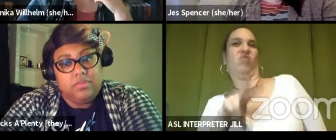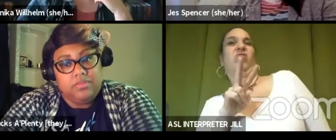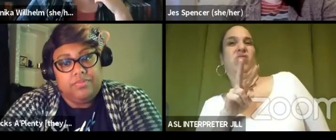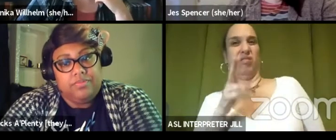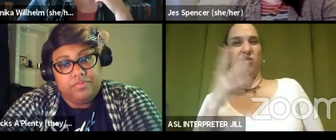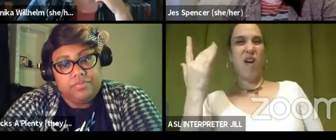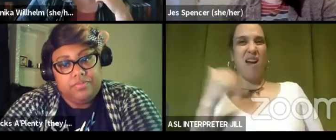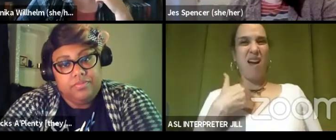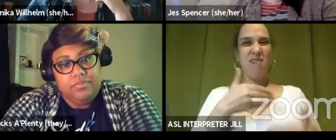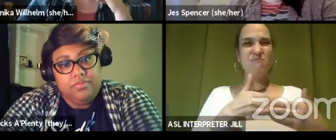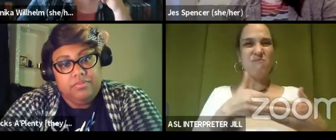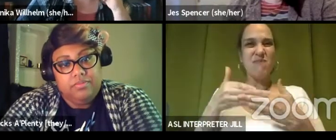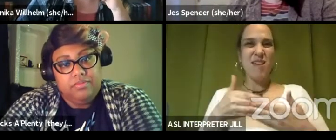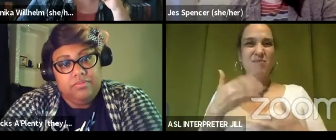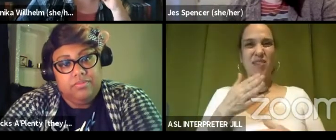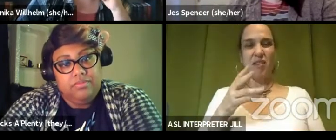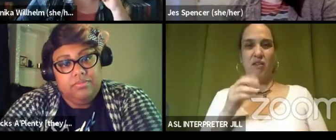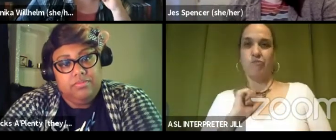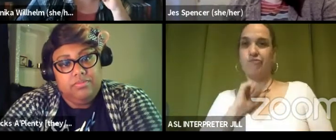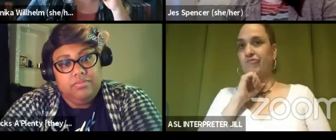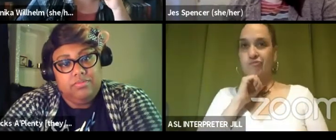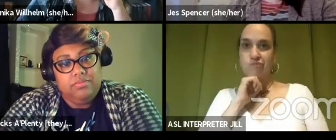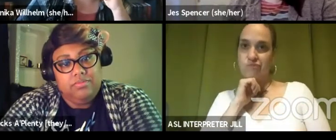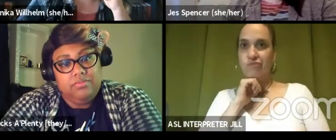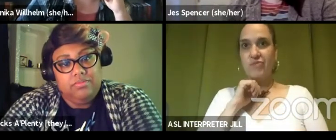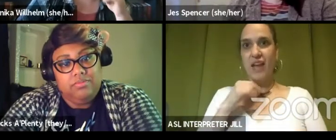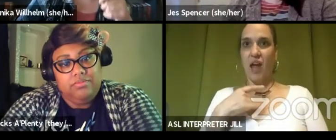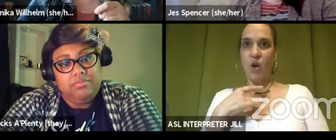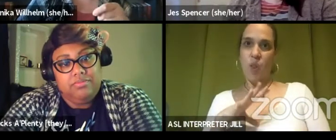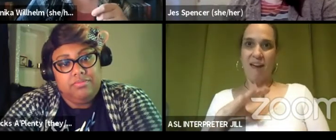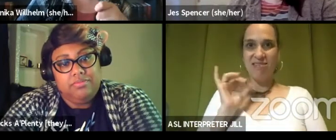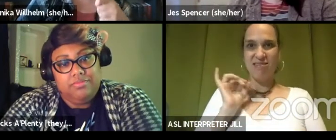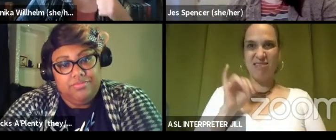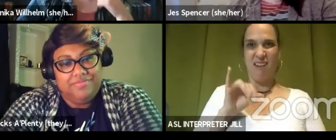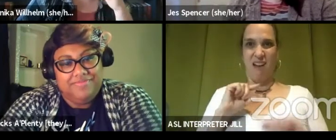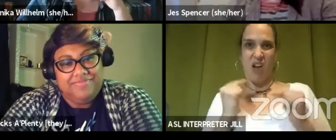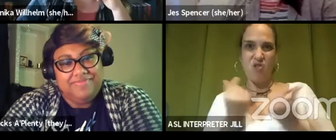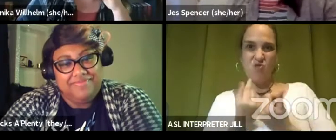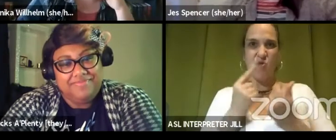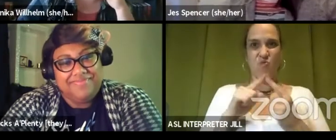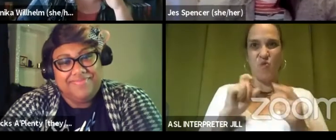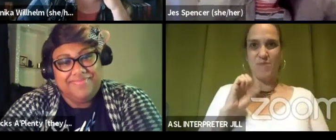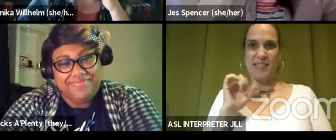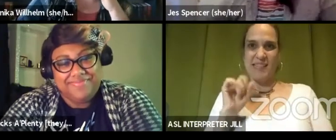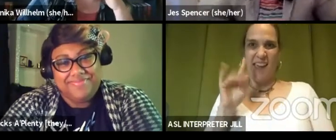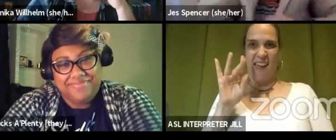people being like shaking their heads and just like, that group from Seattle, you know.